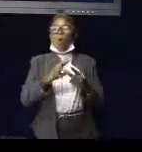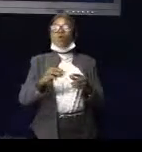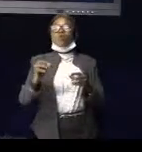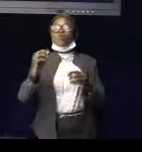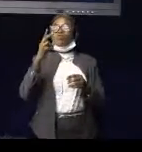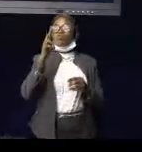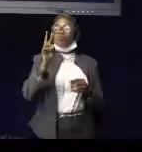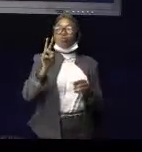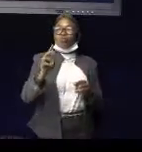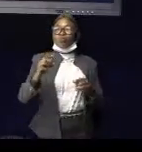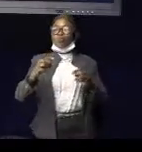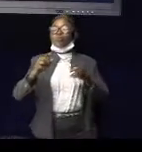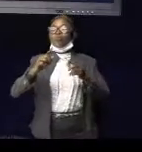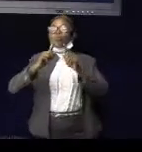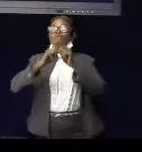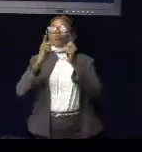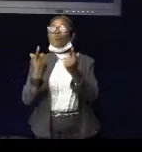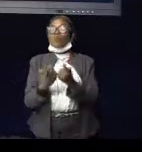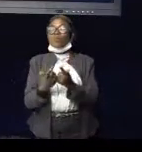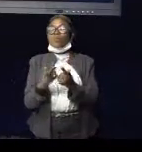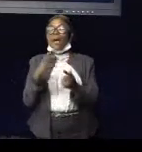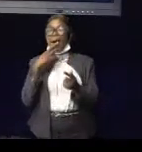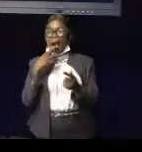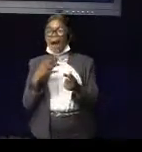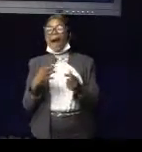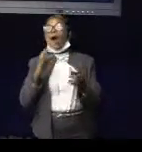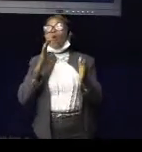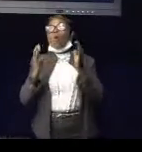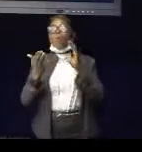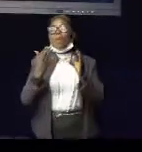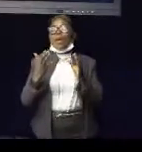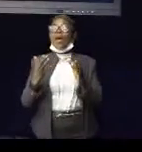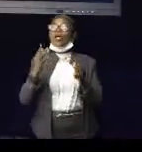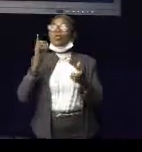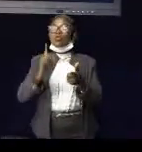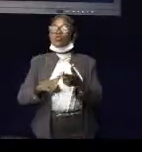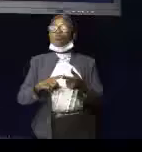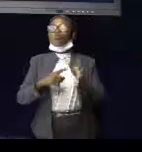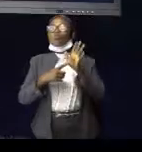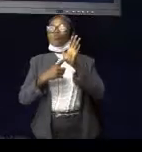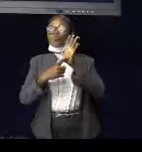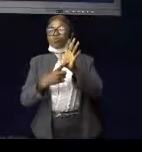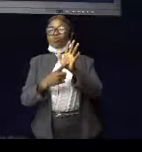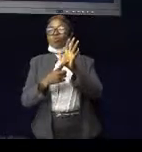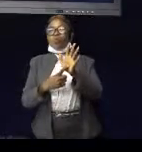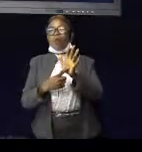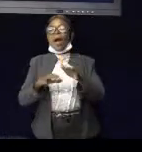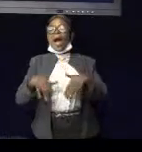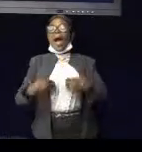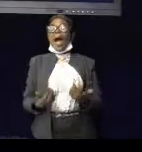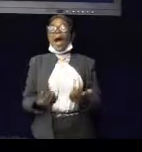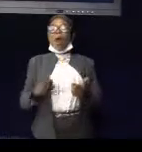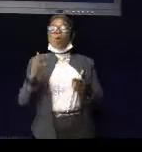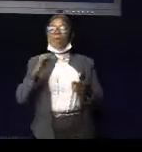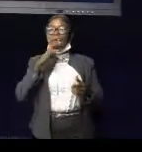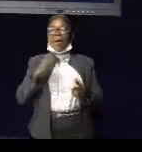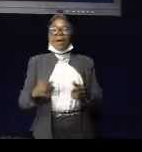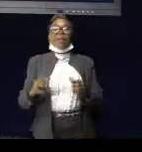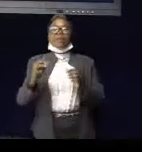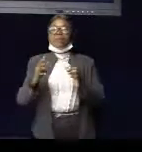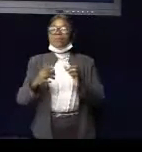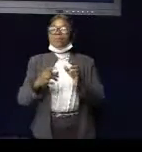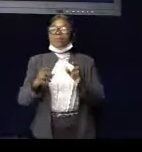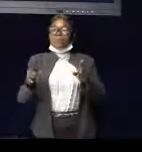groups are compared or considered in order to show how they are similar to or different from each